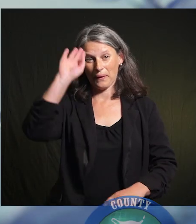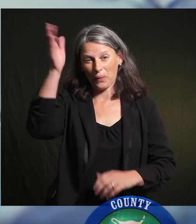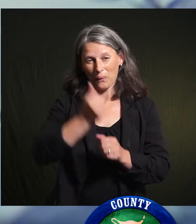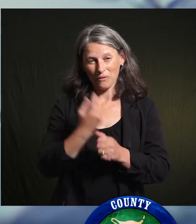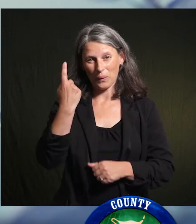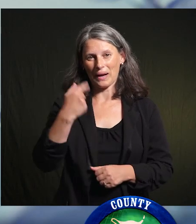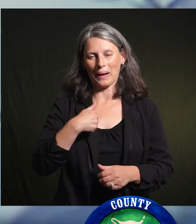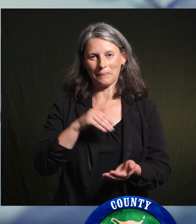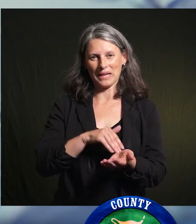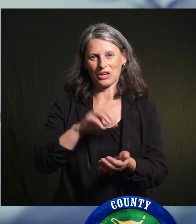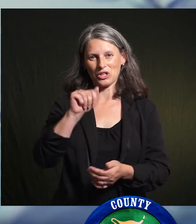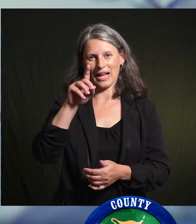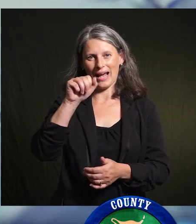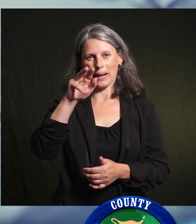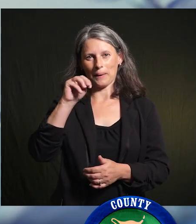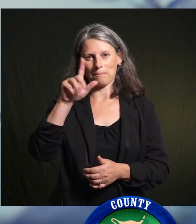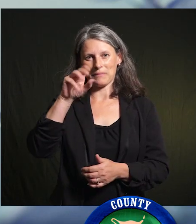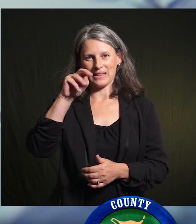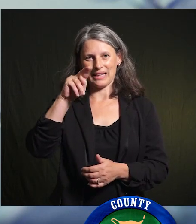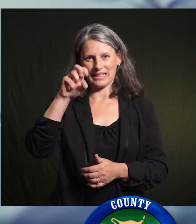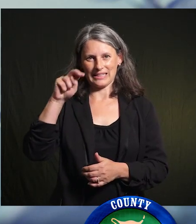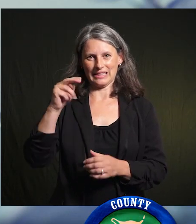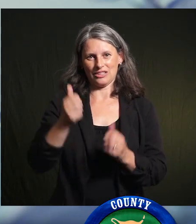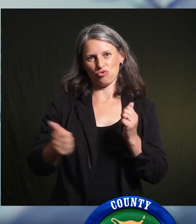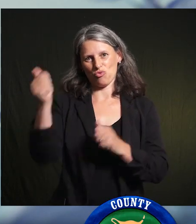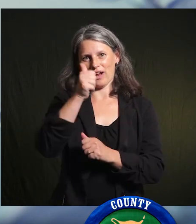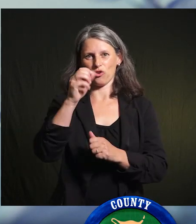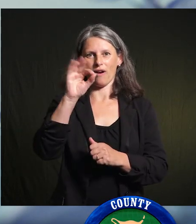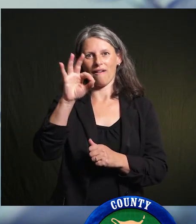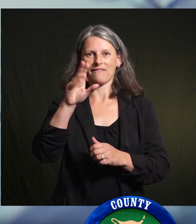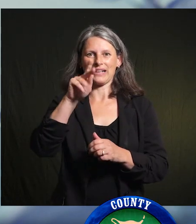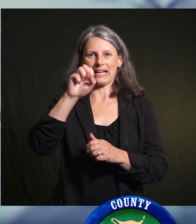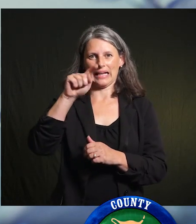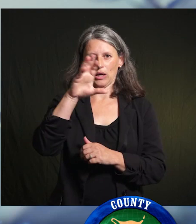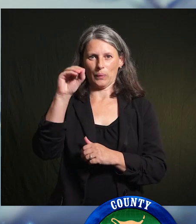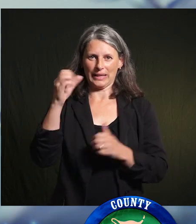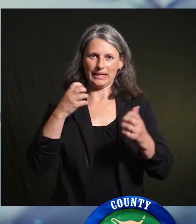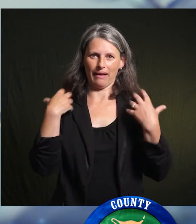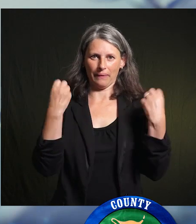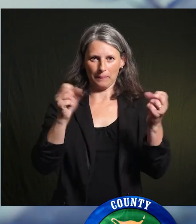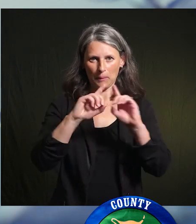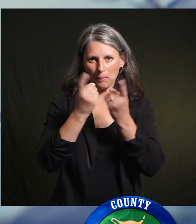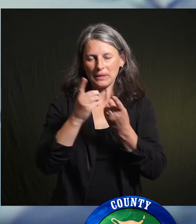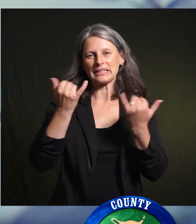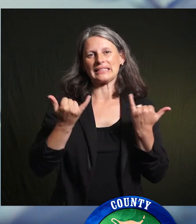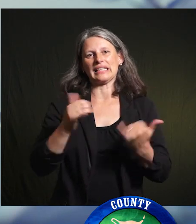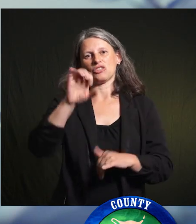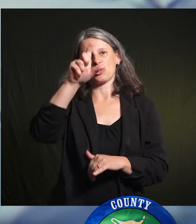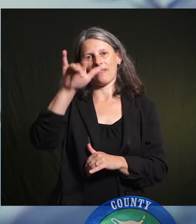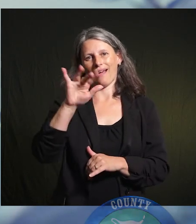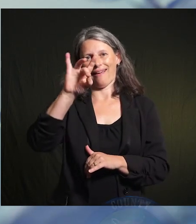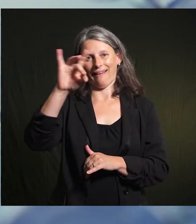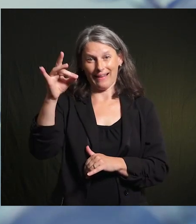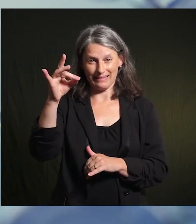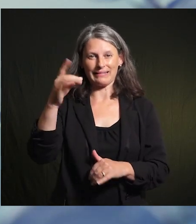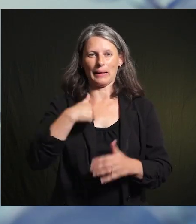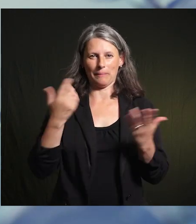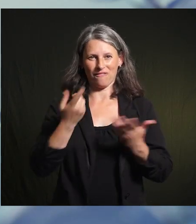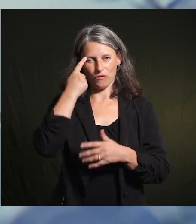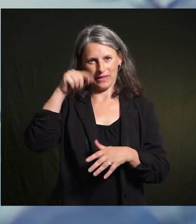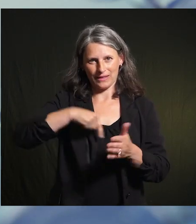Hello everyone, I'm Dr. Adam London, Director of the Kent County Health Department. Today is July the 8th, and I'm here for this week's COVID-19